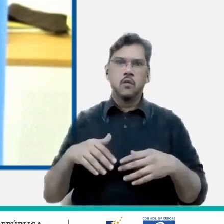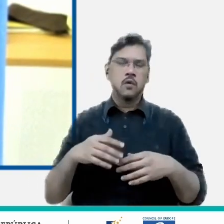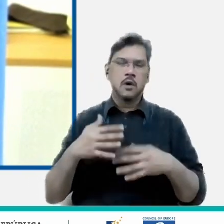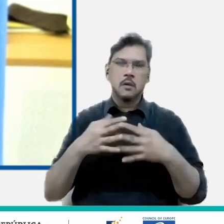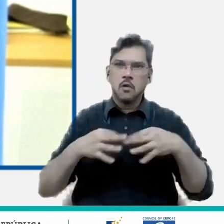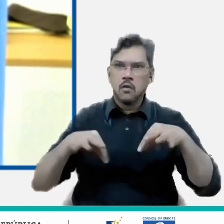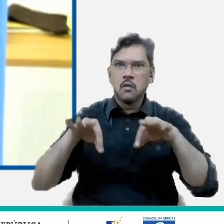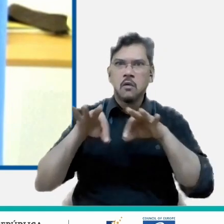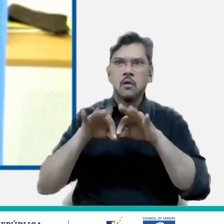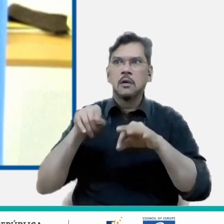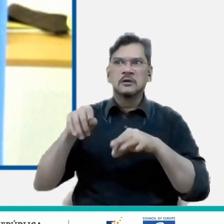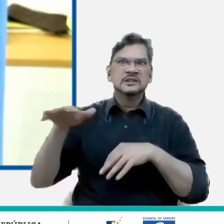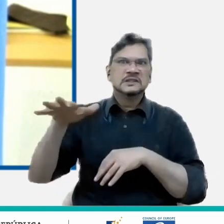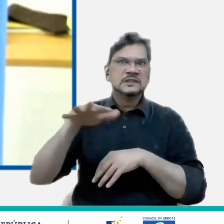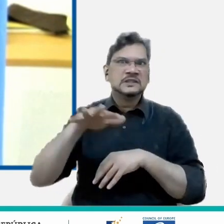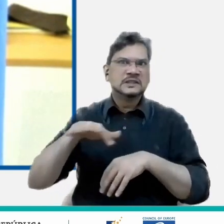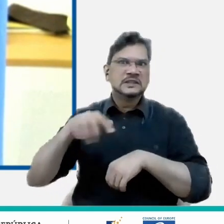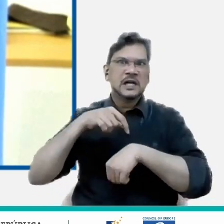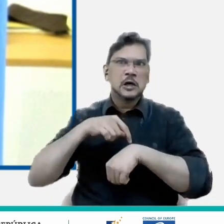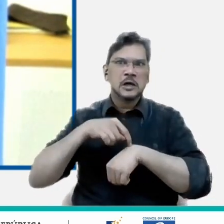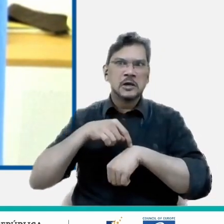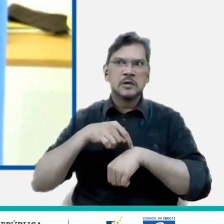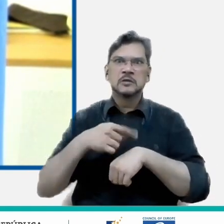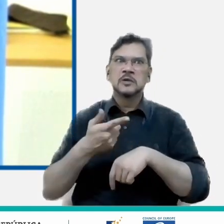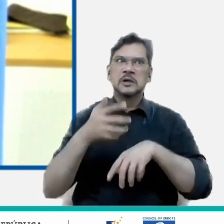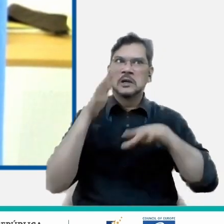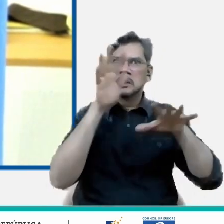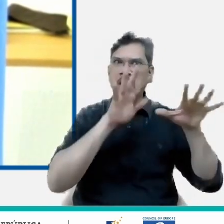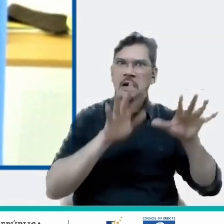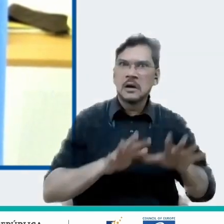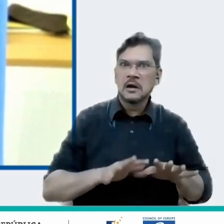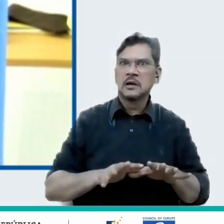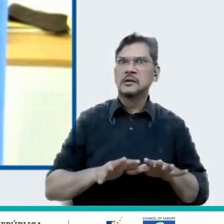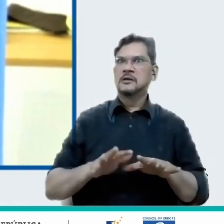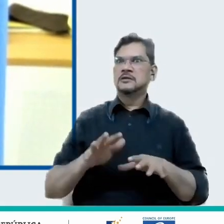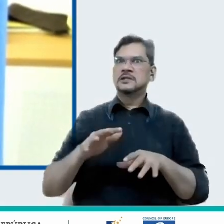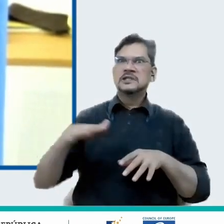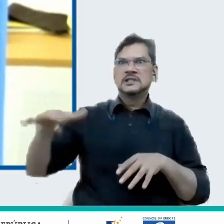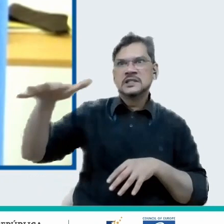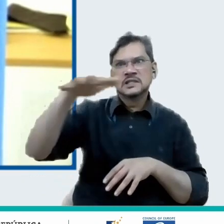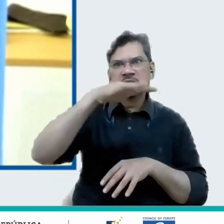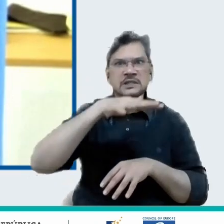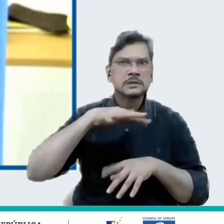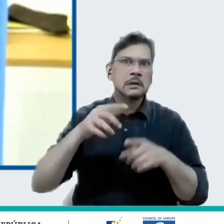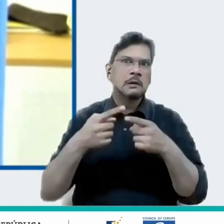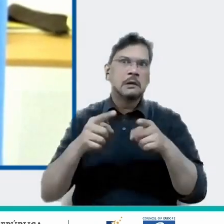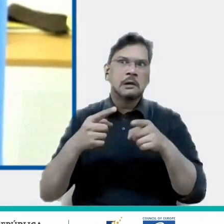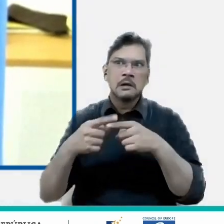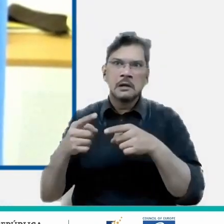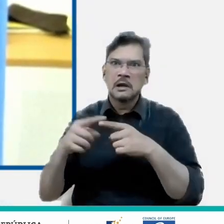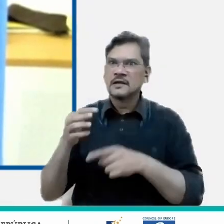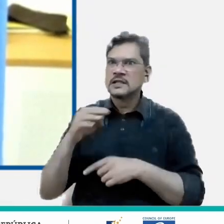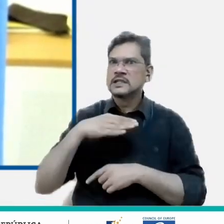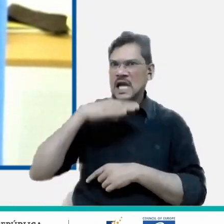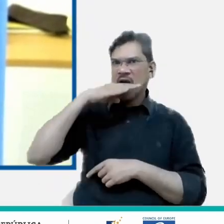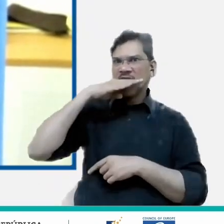risk, the environmental situation in any given context, you know, in terms of, you know, landscapes,